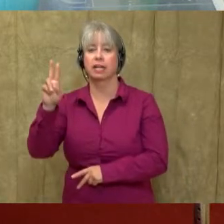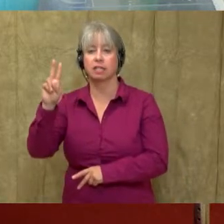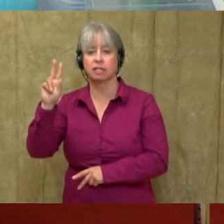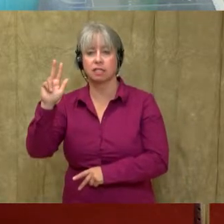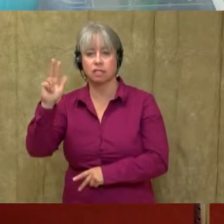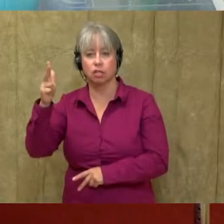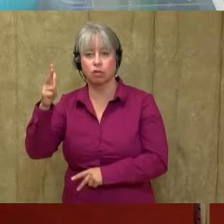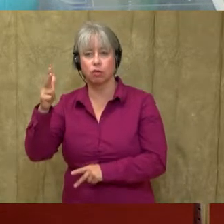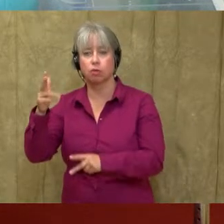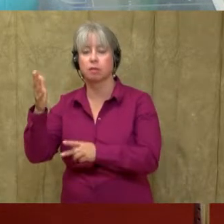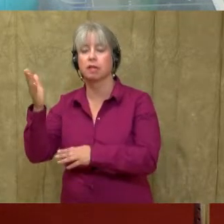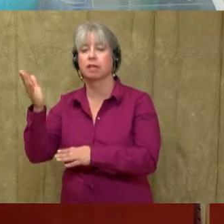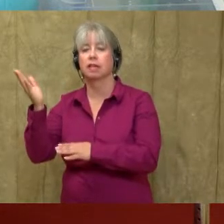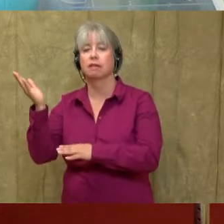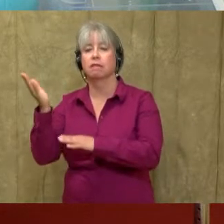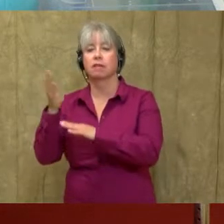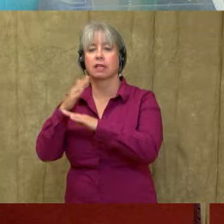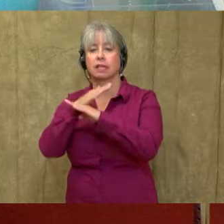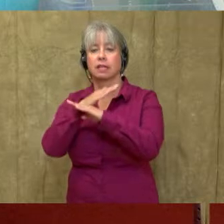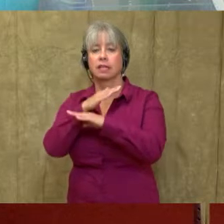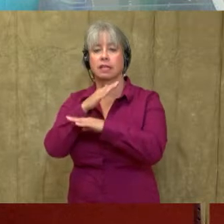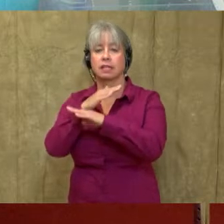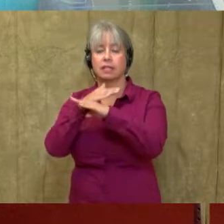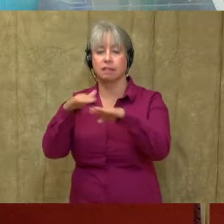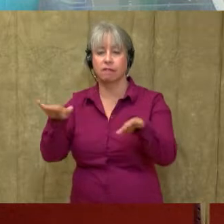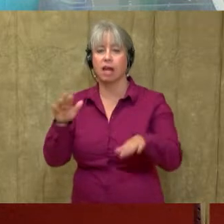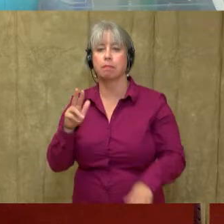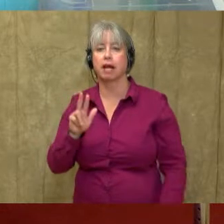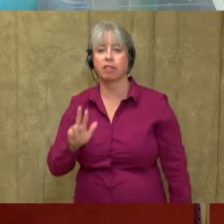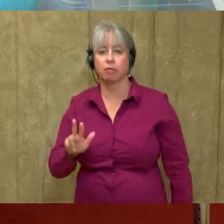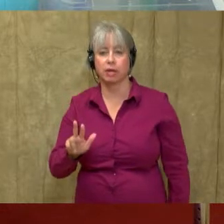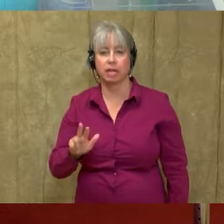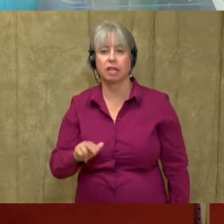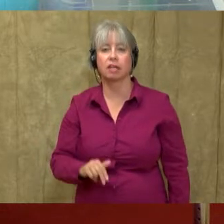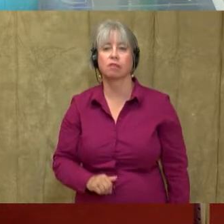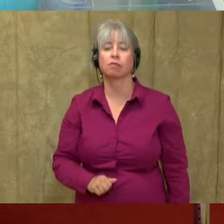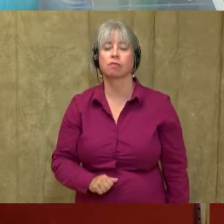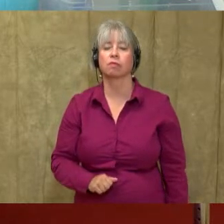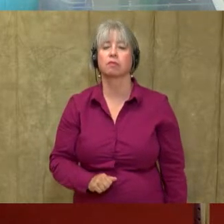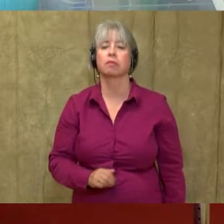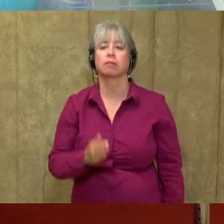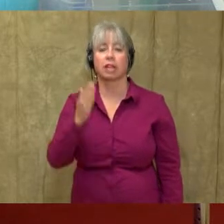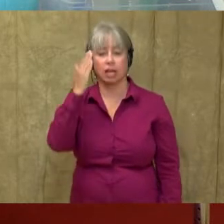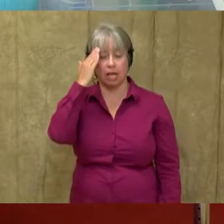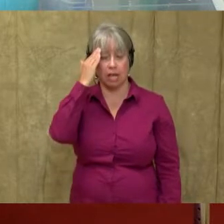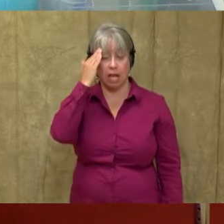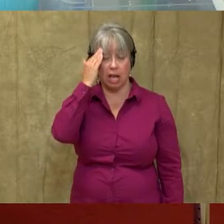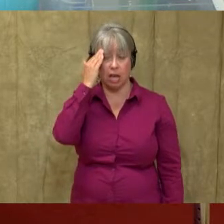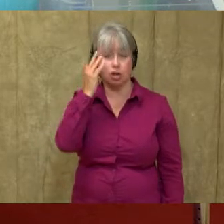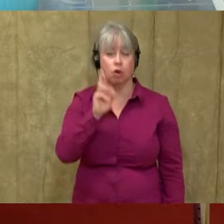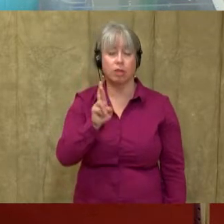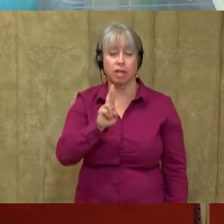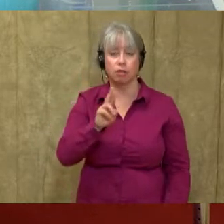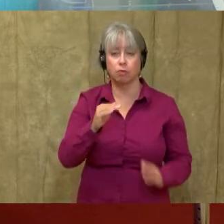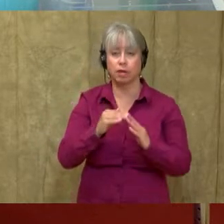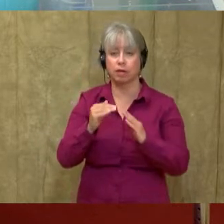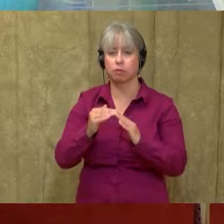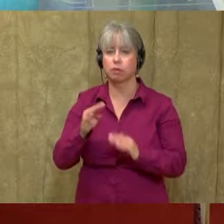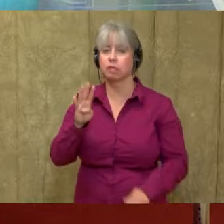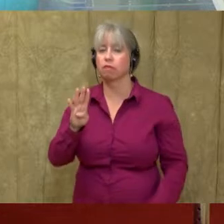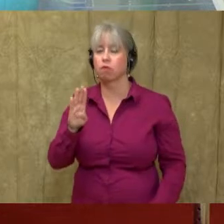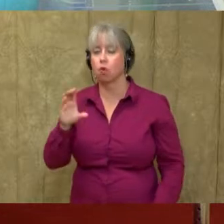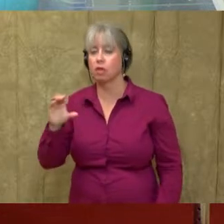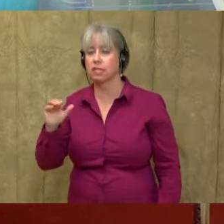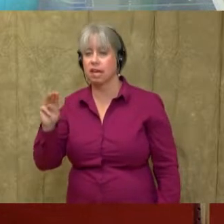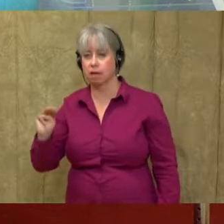in my ingredients now. What is my ingredient? It's radius, and I know that my radius is 4 centimeters. So I'm going to plug